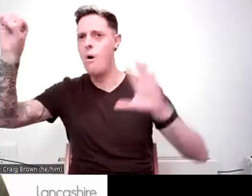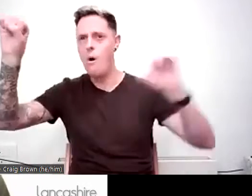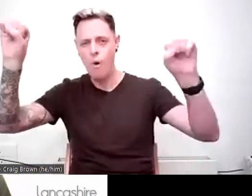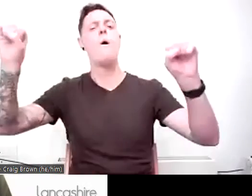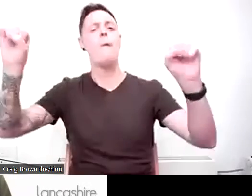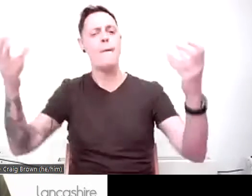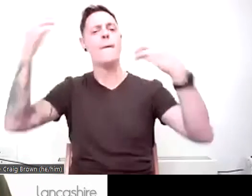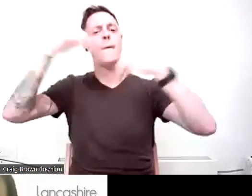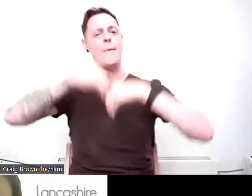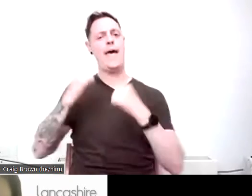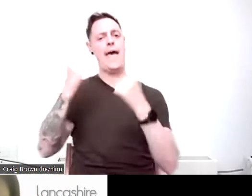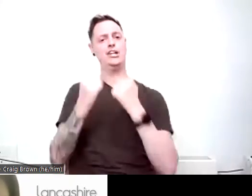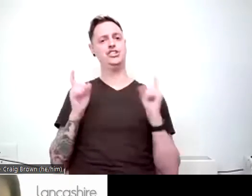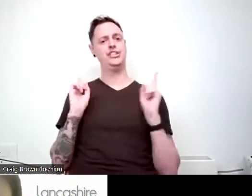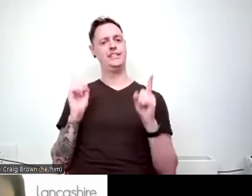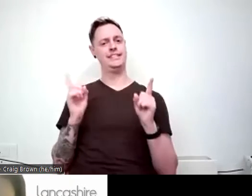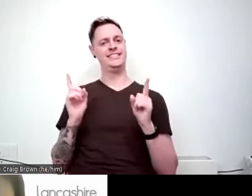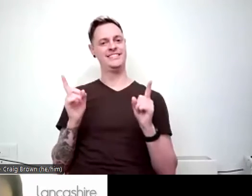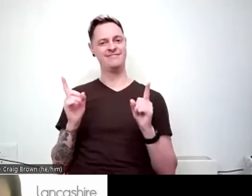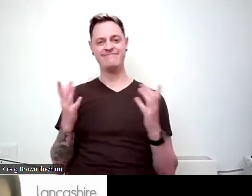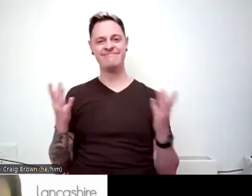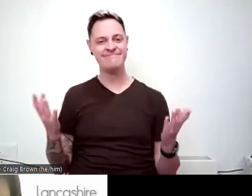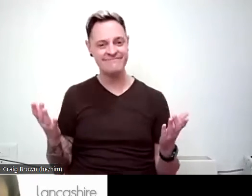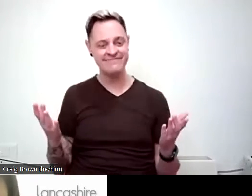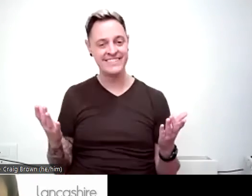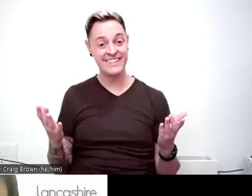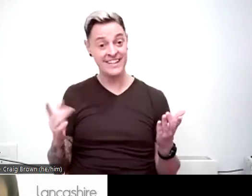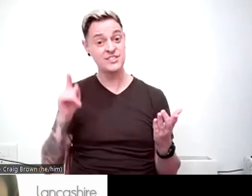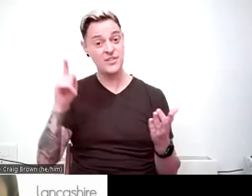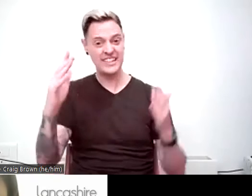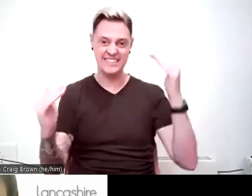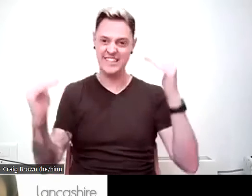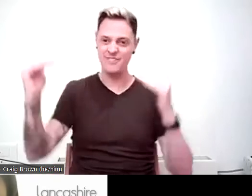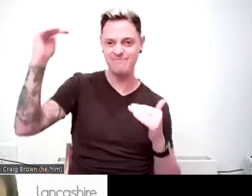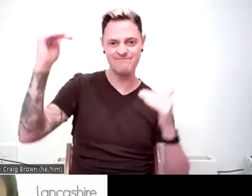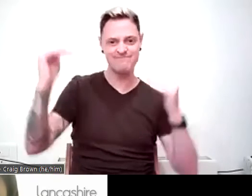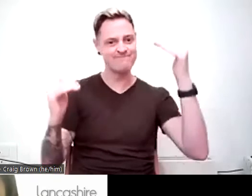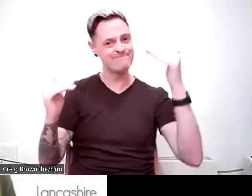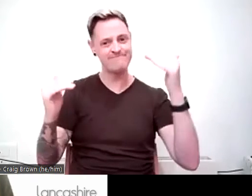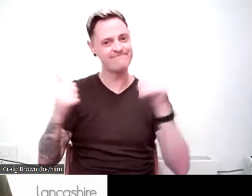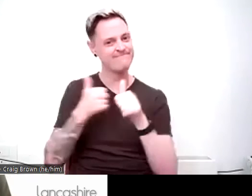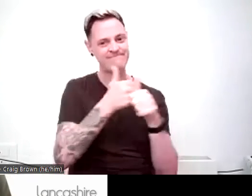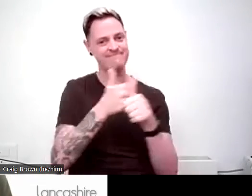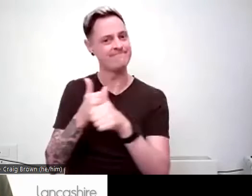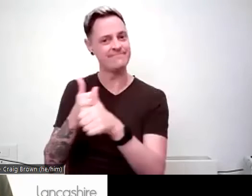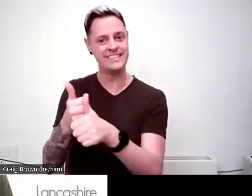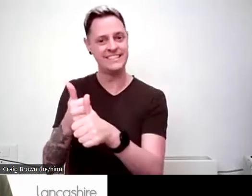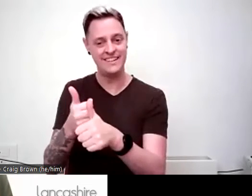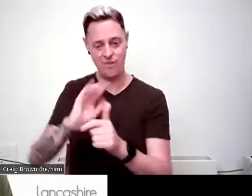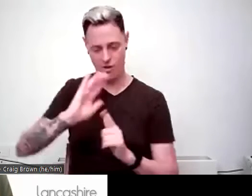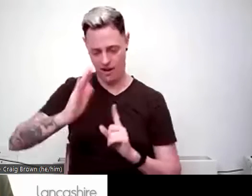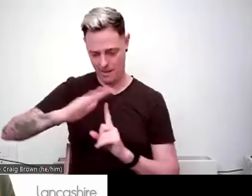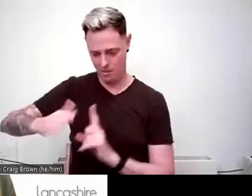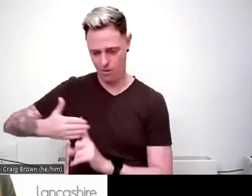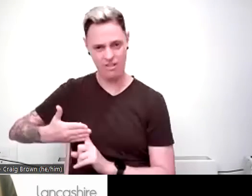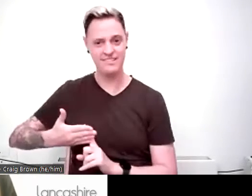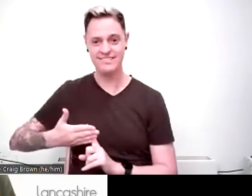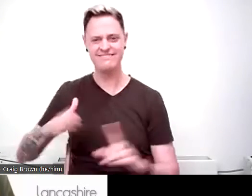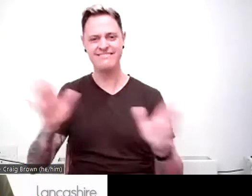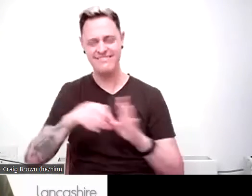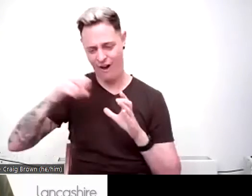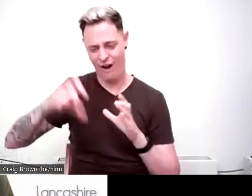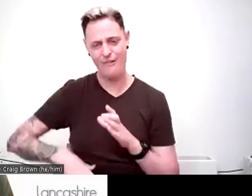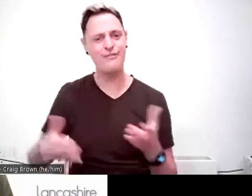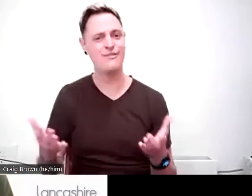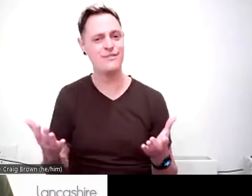So it's just these patriarchal ideas reinforced, and that's why I brought it up as a critique, because it's